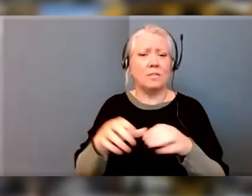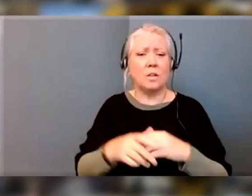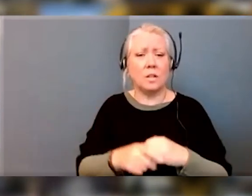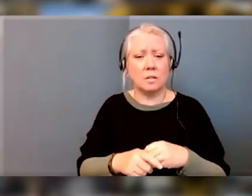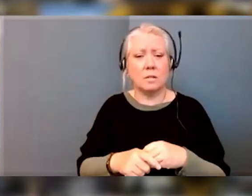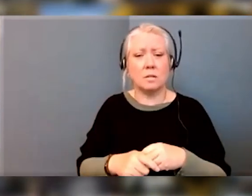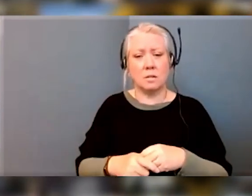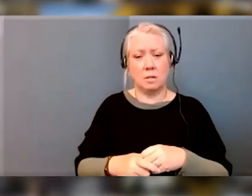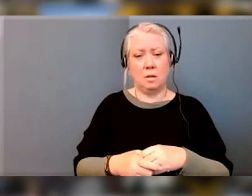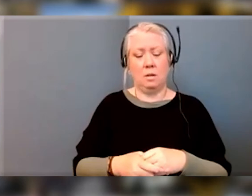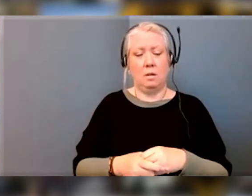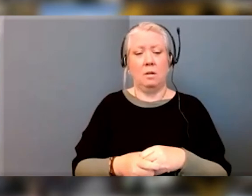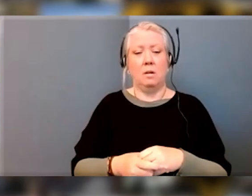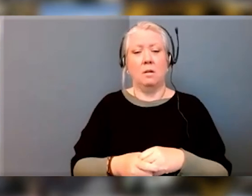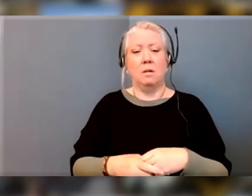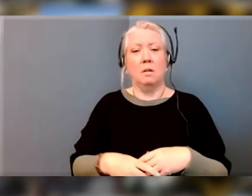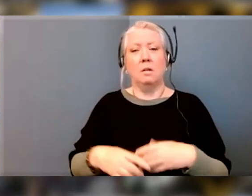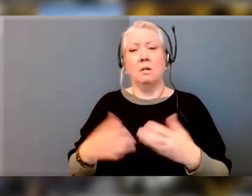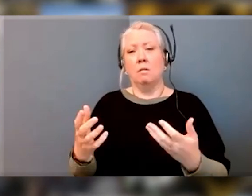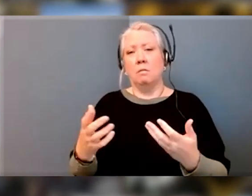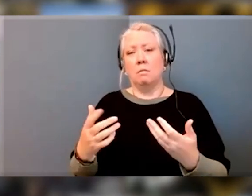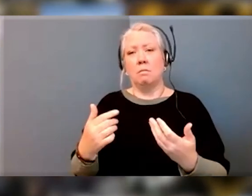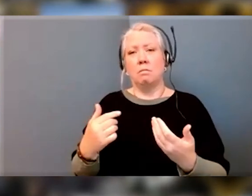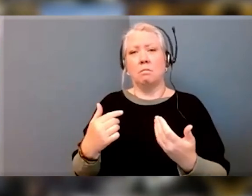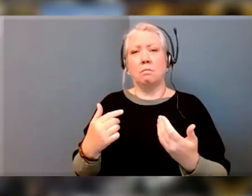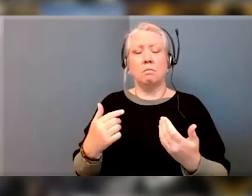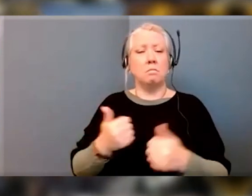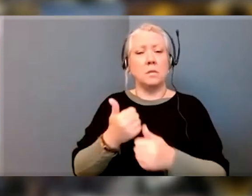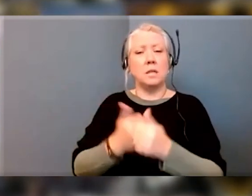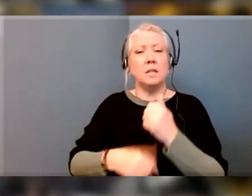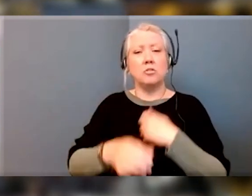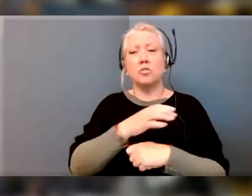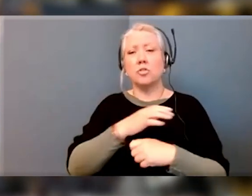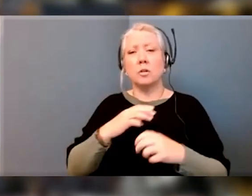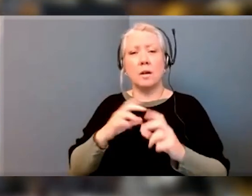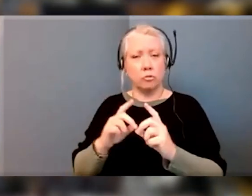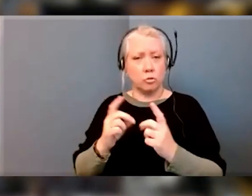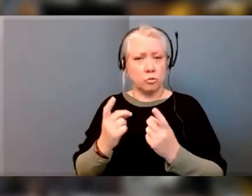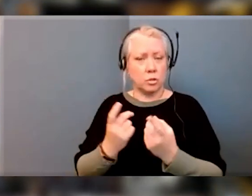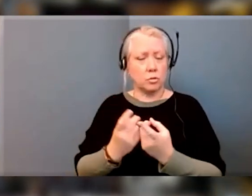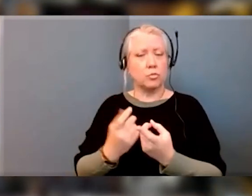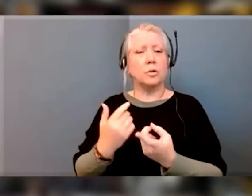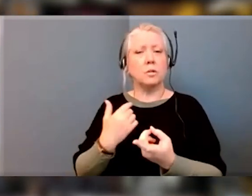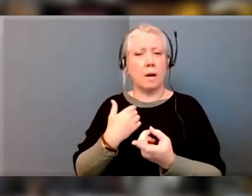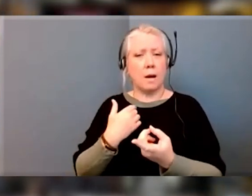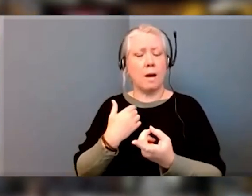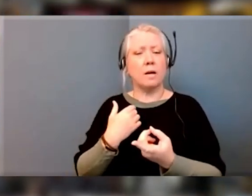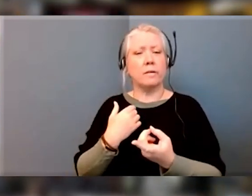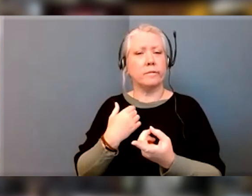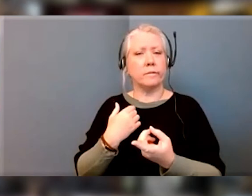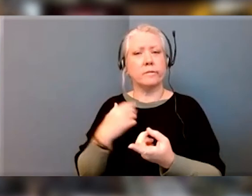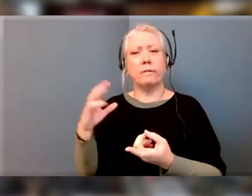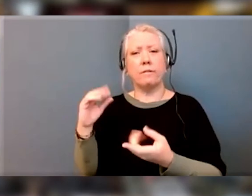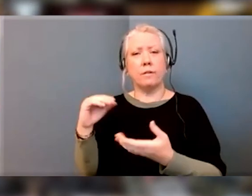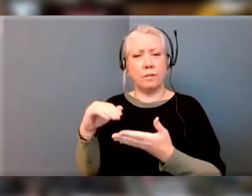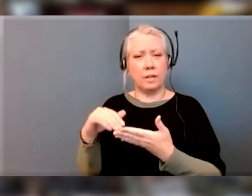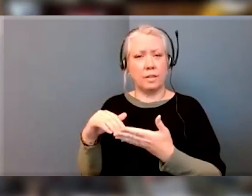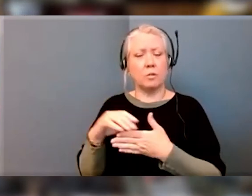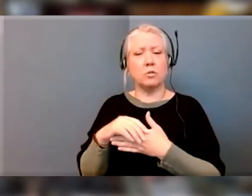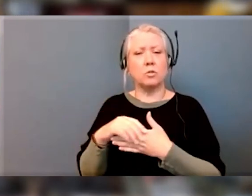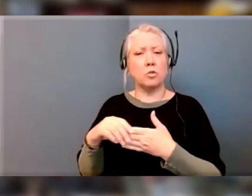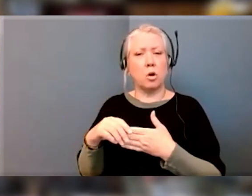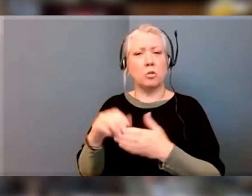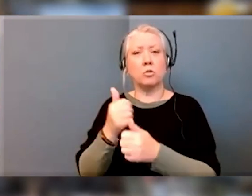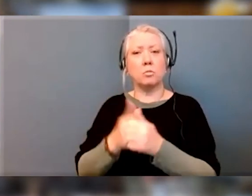are allocations that each council district has, $50,000 per council district, and